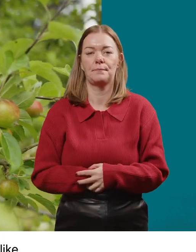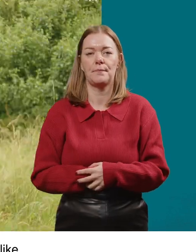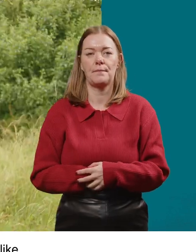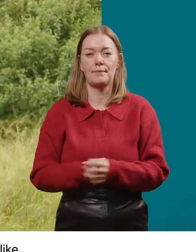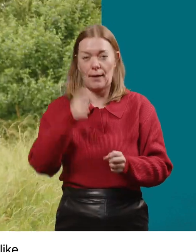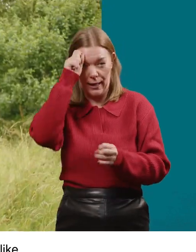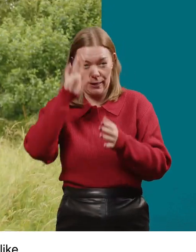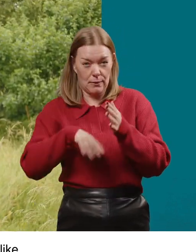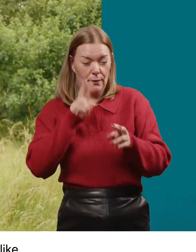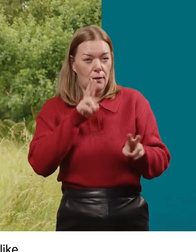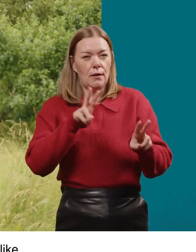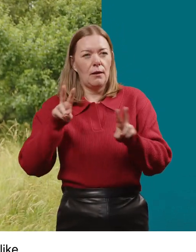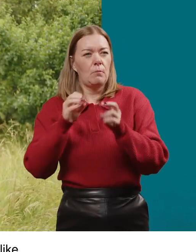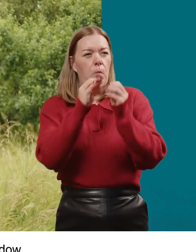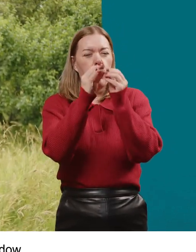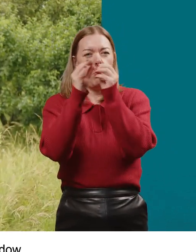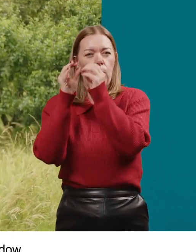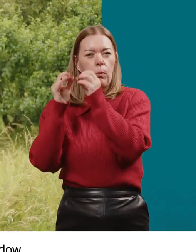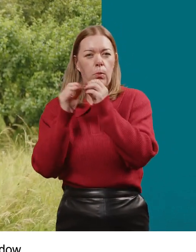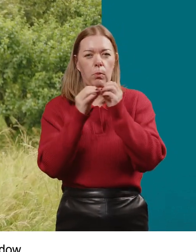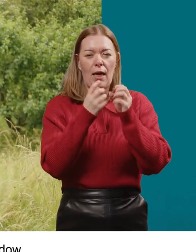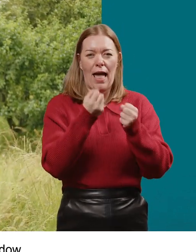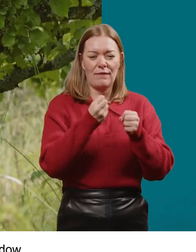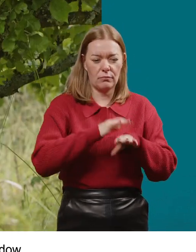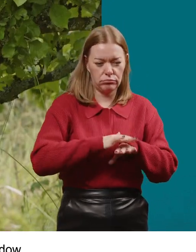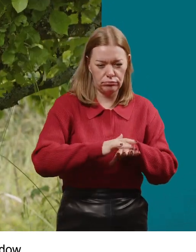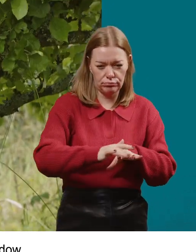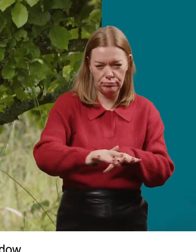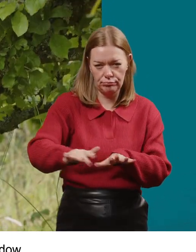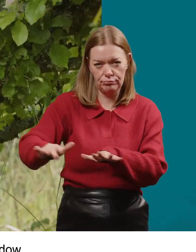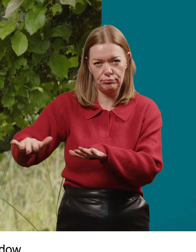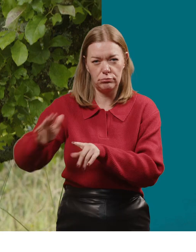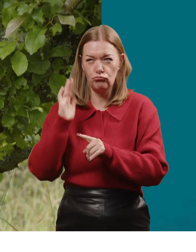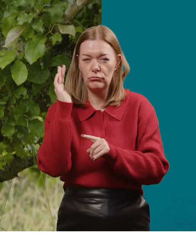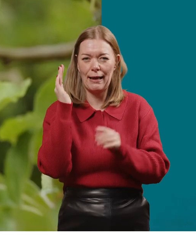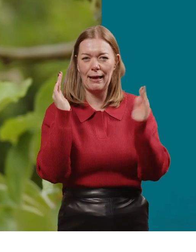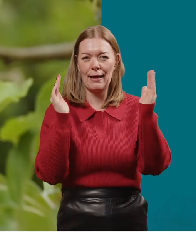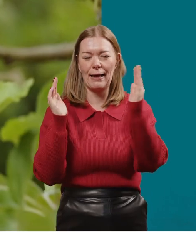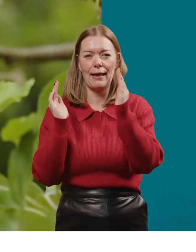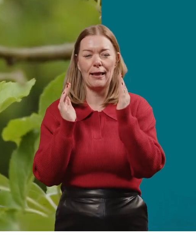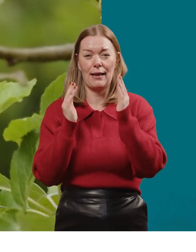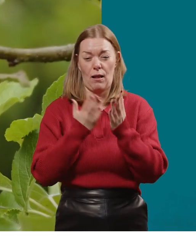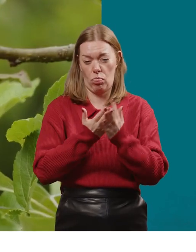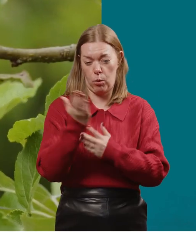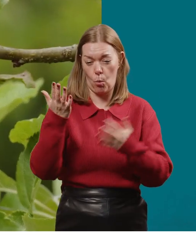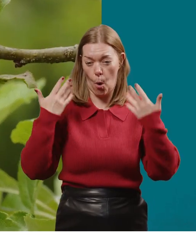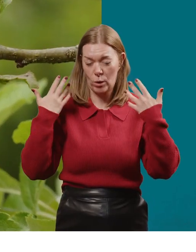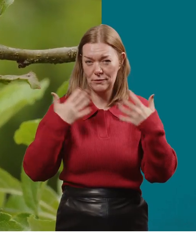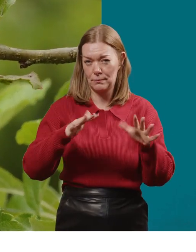Experience the cloud-like blossoms in spring, the carpet of wild meadow under the trees in summer, and ripe fruit in early